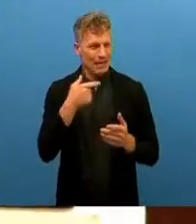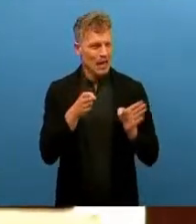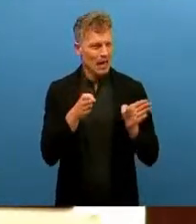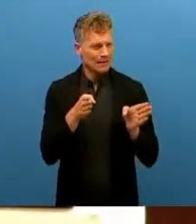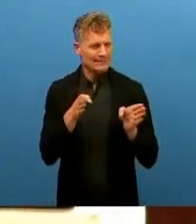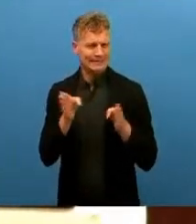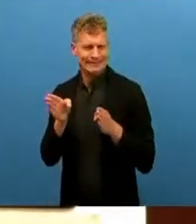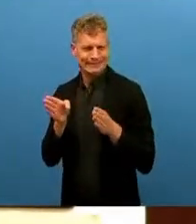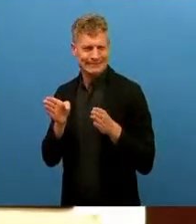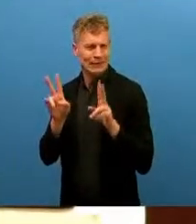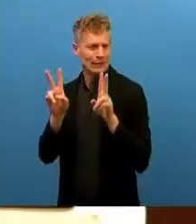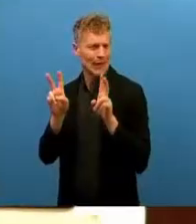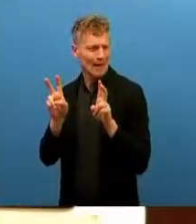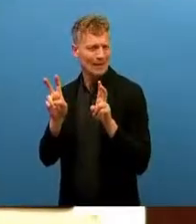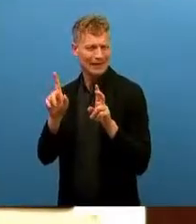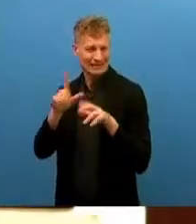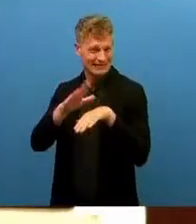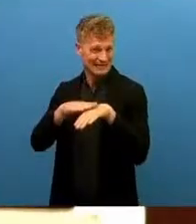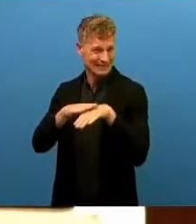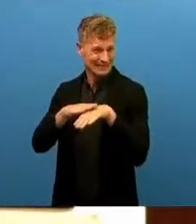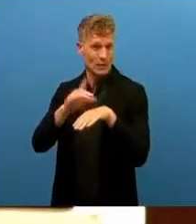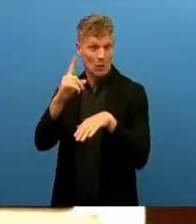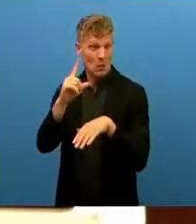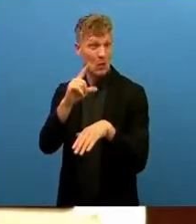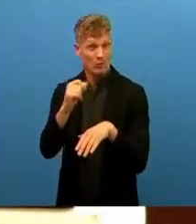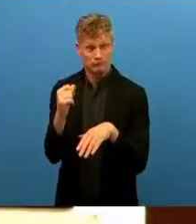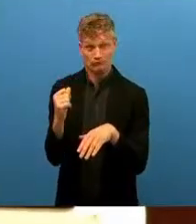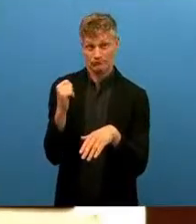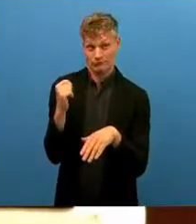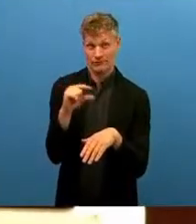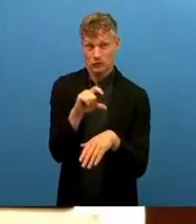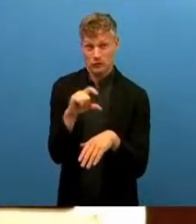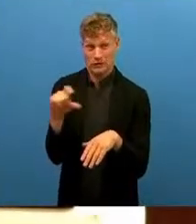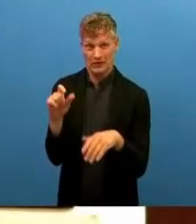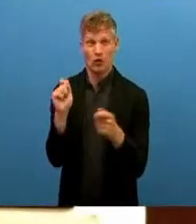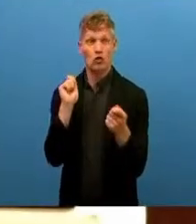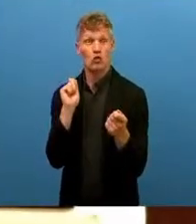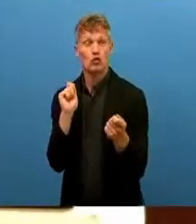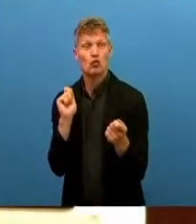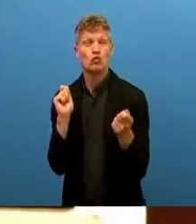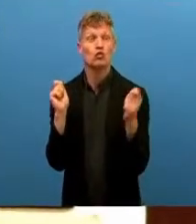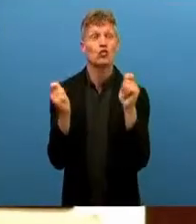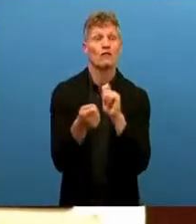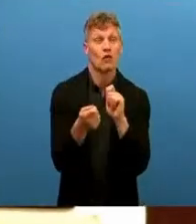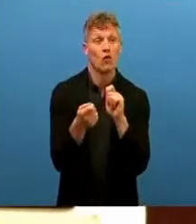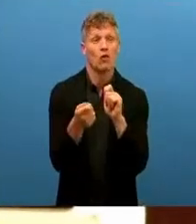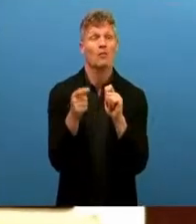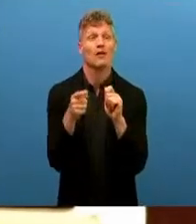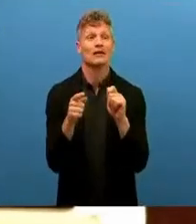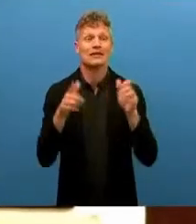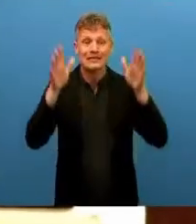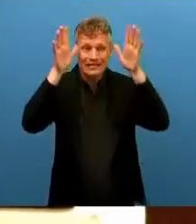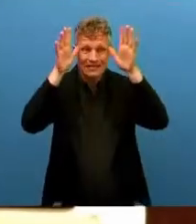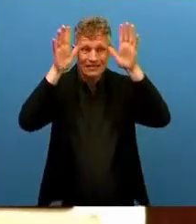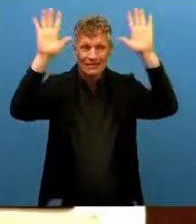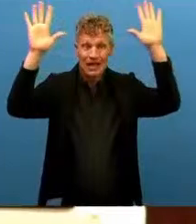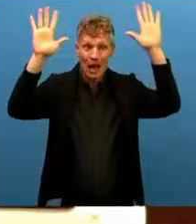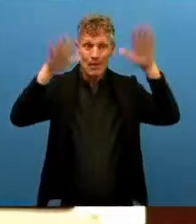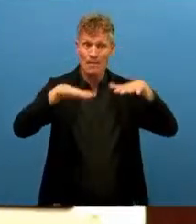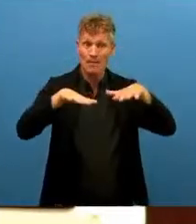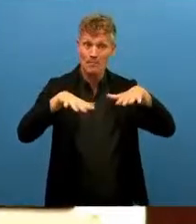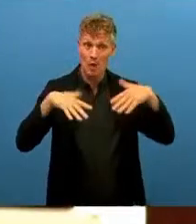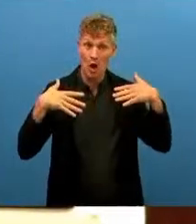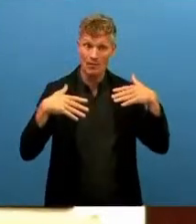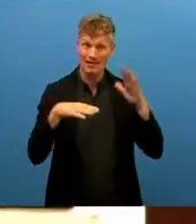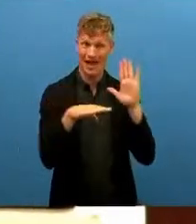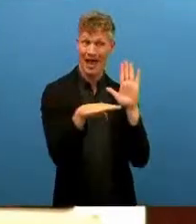like to comment on a topic raised earlier this week, the reform of the Act on the Sami Parliament. We are happy and relieved that